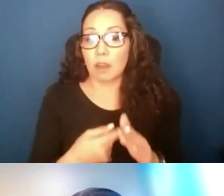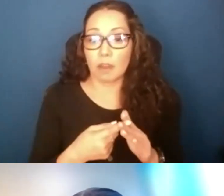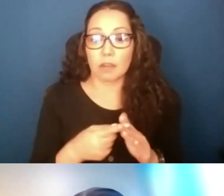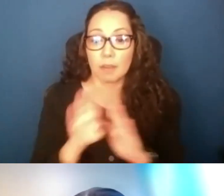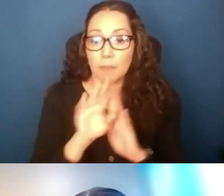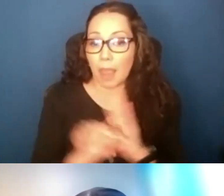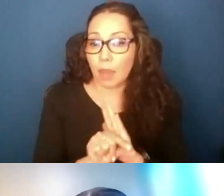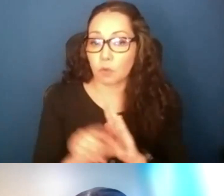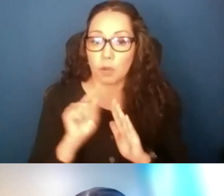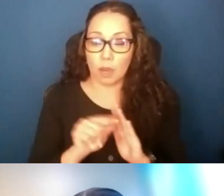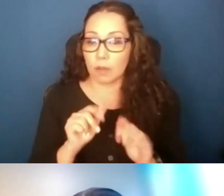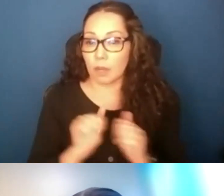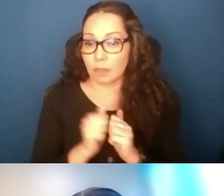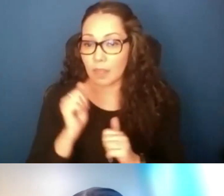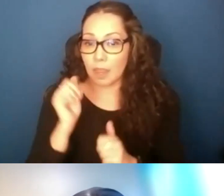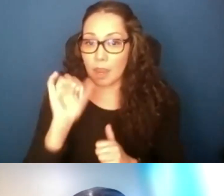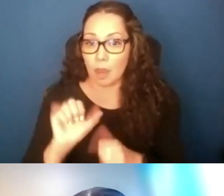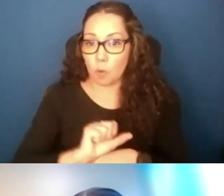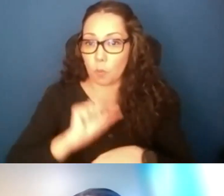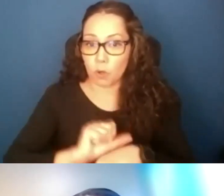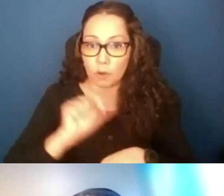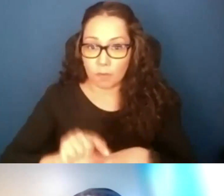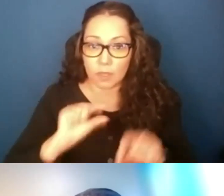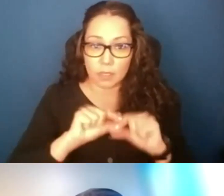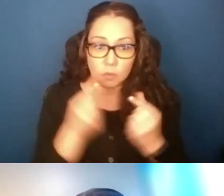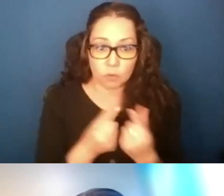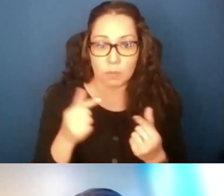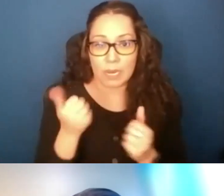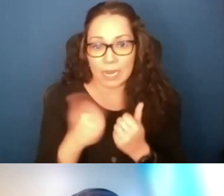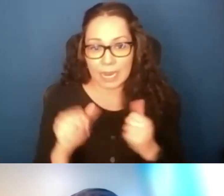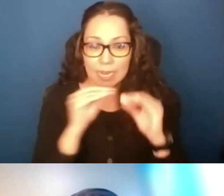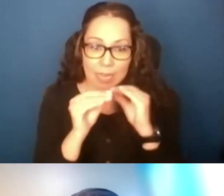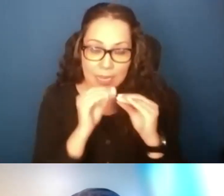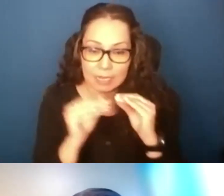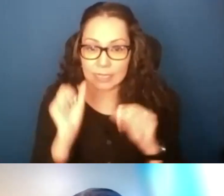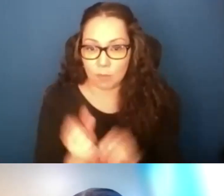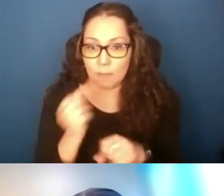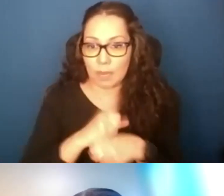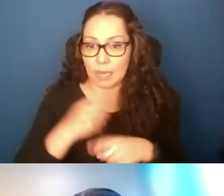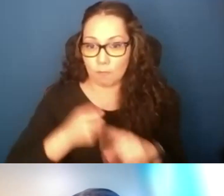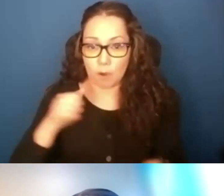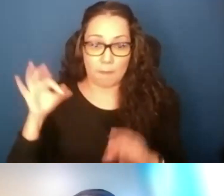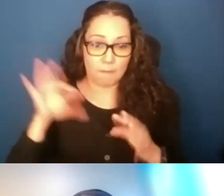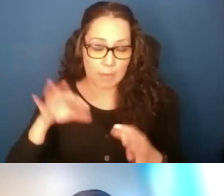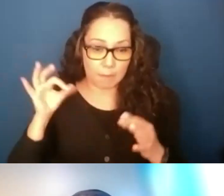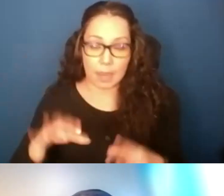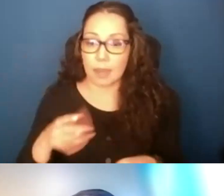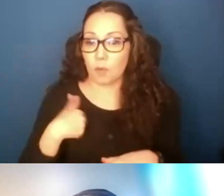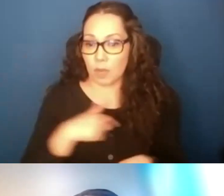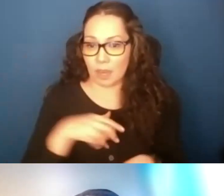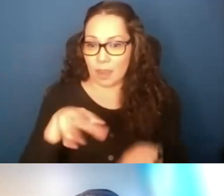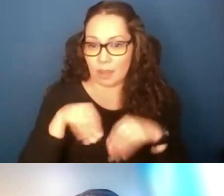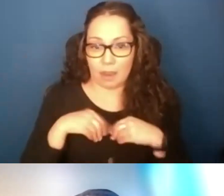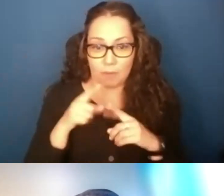about the scope of this workgroup and edits we made to that scope based on feedback received during the kickoff